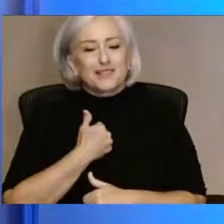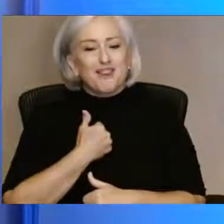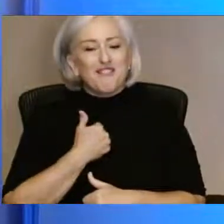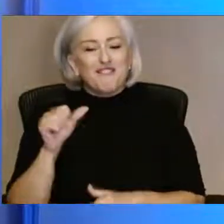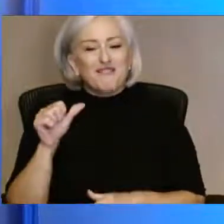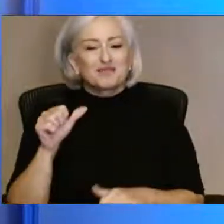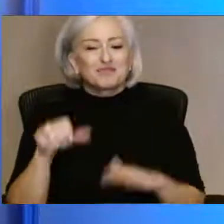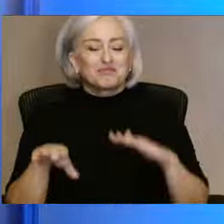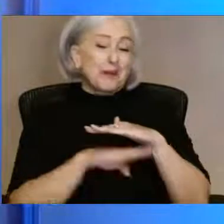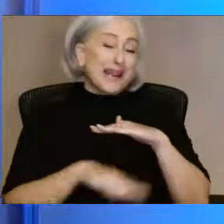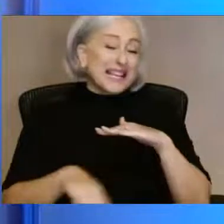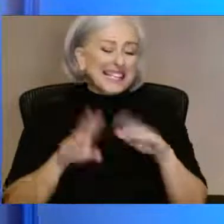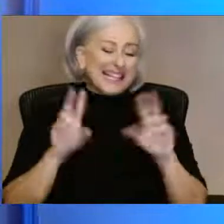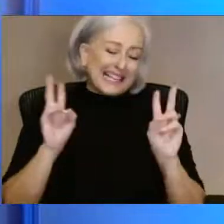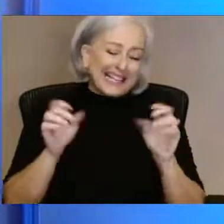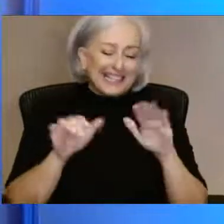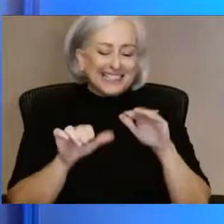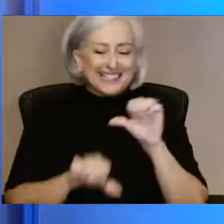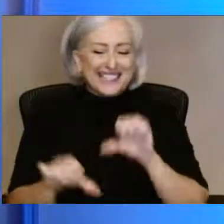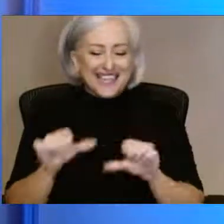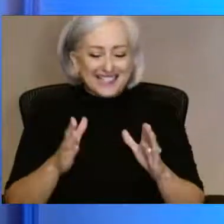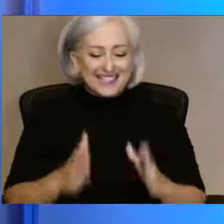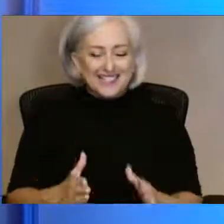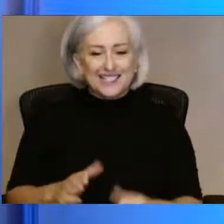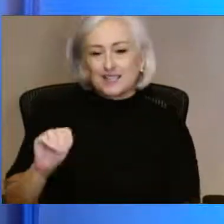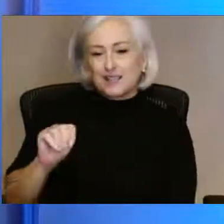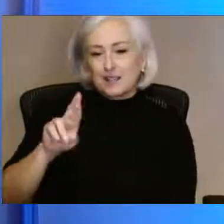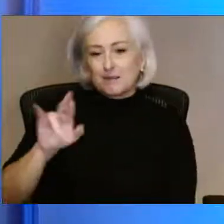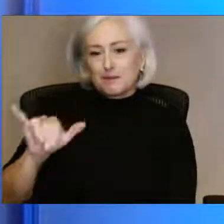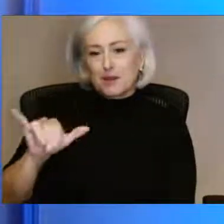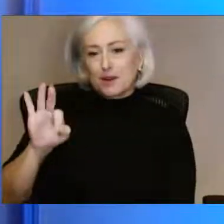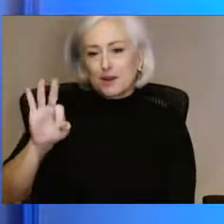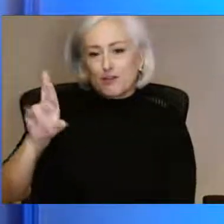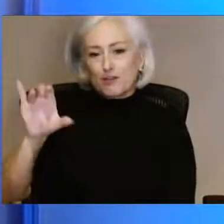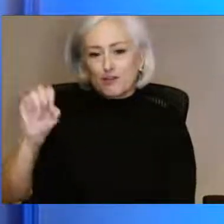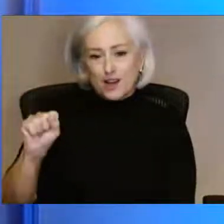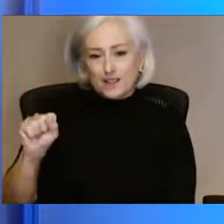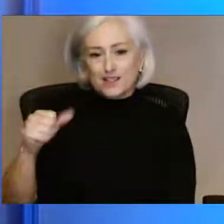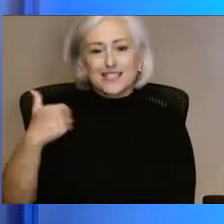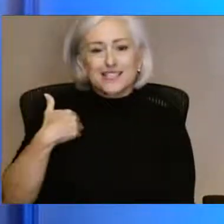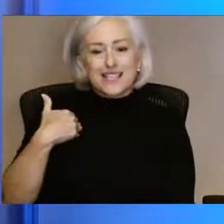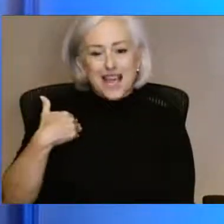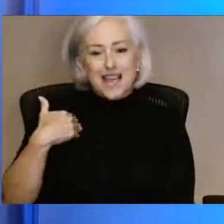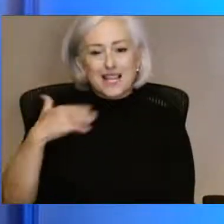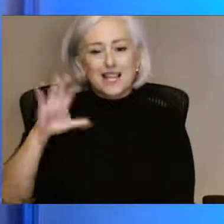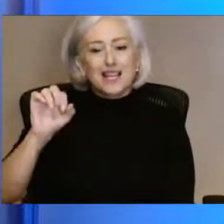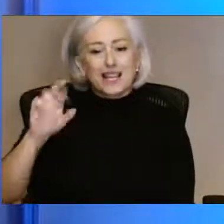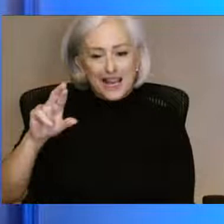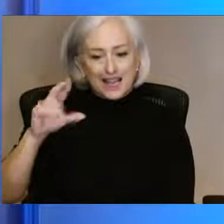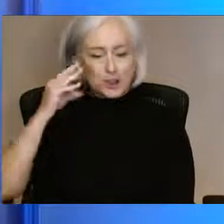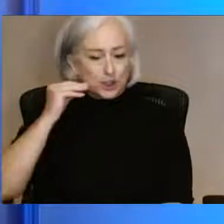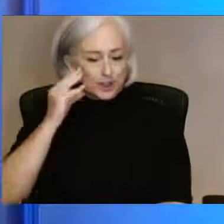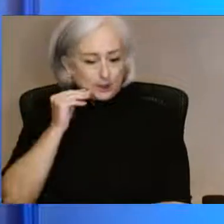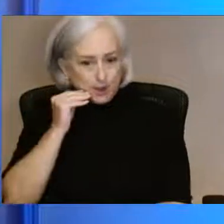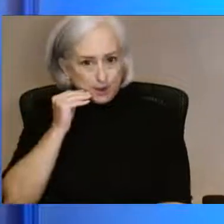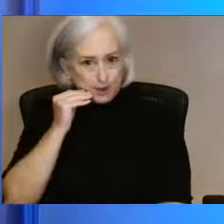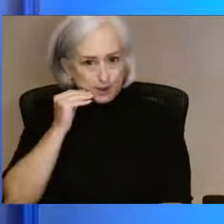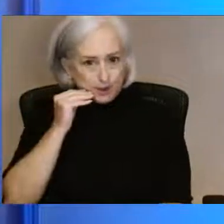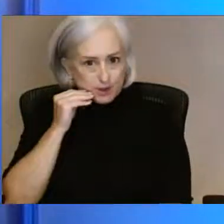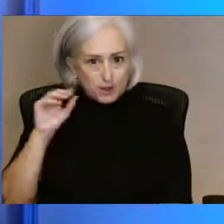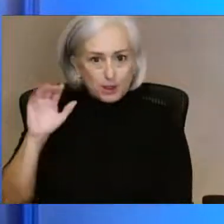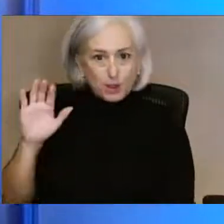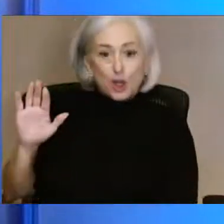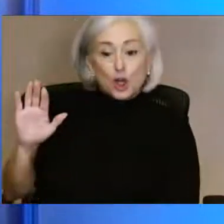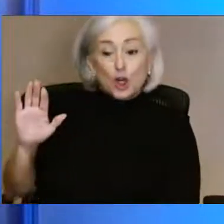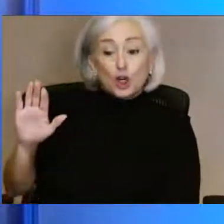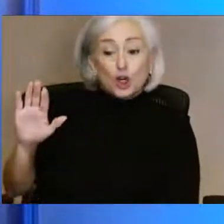and Mary Frances had this cancer experience, and so what by her sharing this with